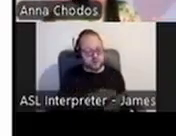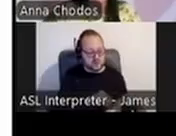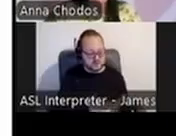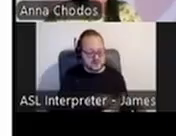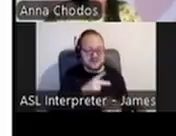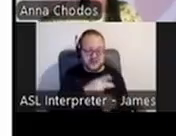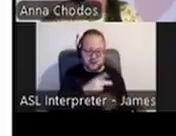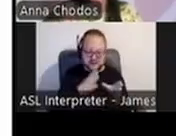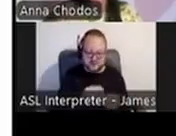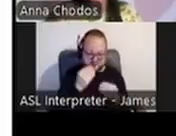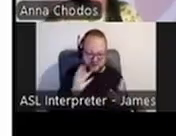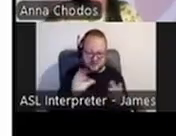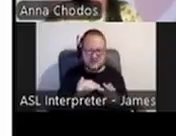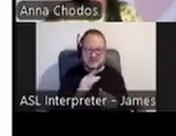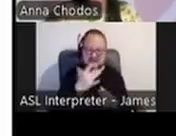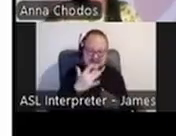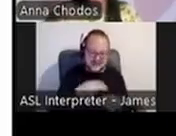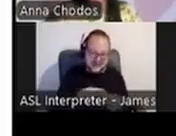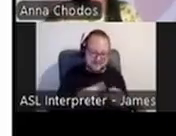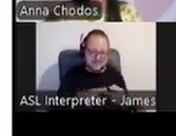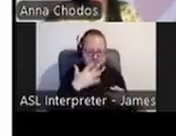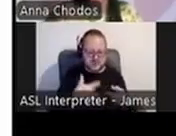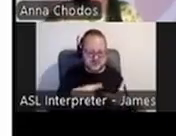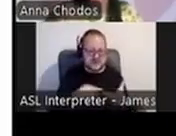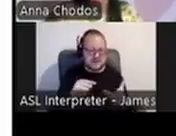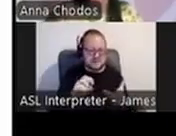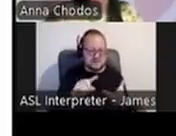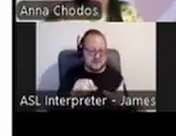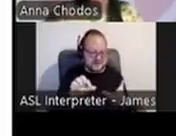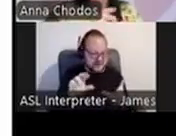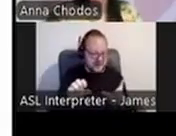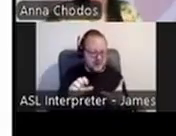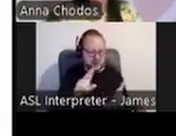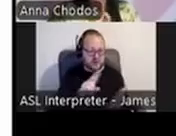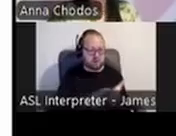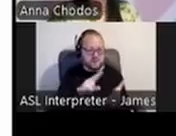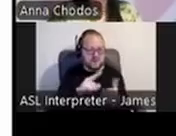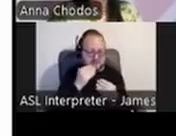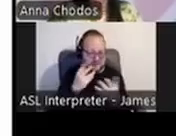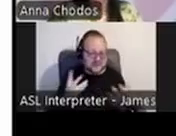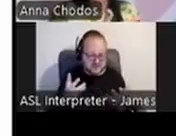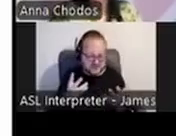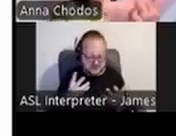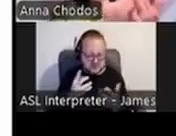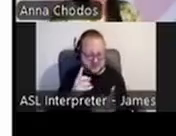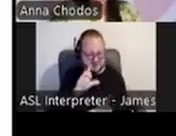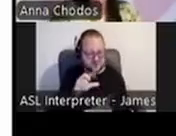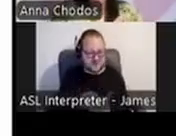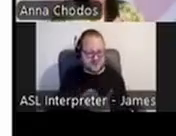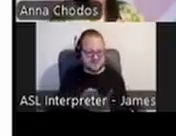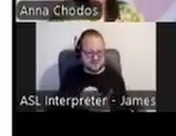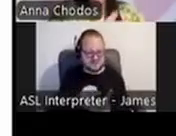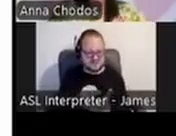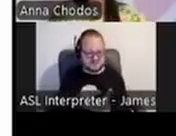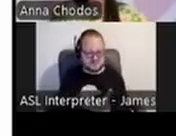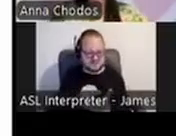Medicare, enrollment information for that care, for the not that person, but